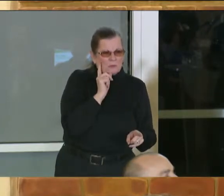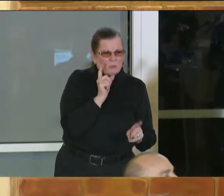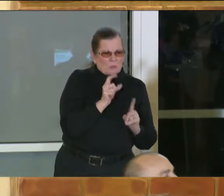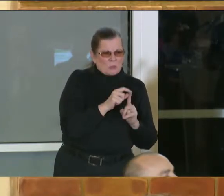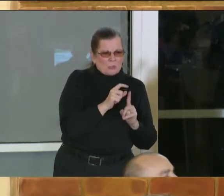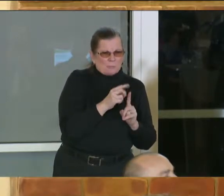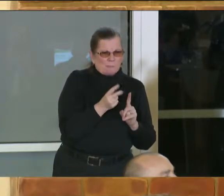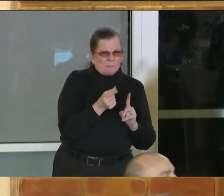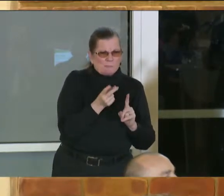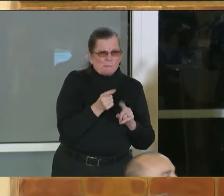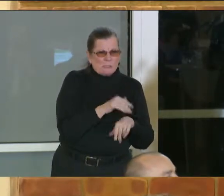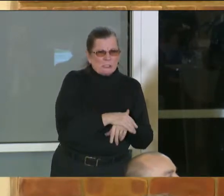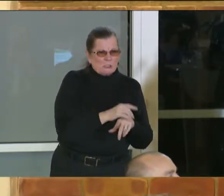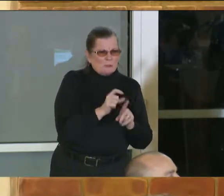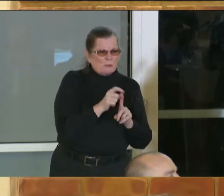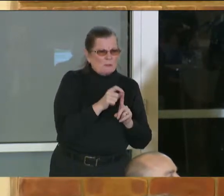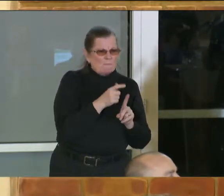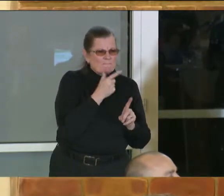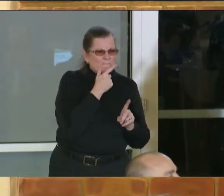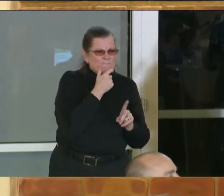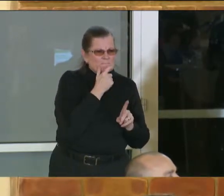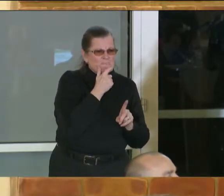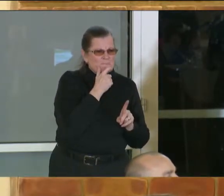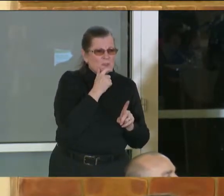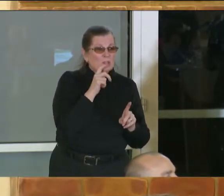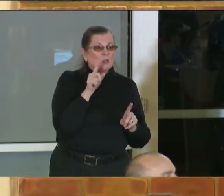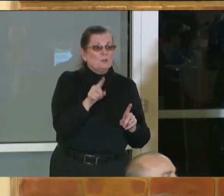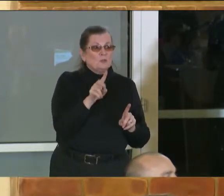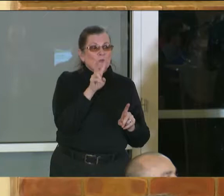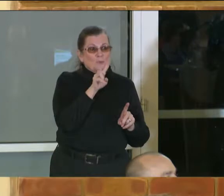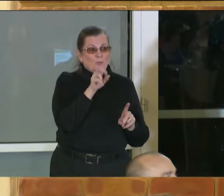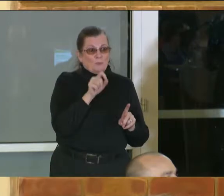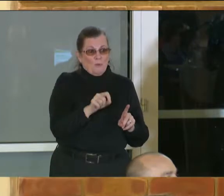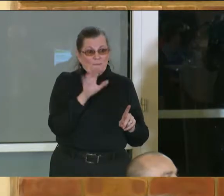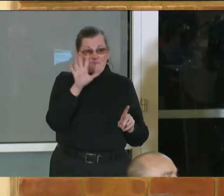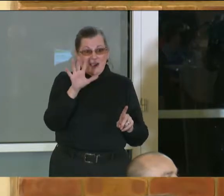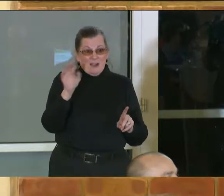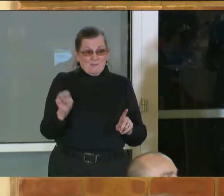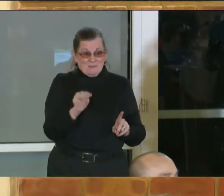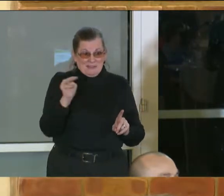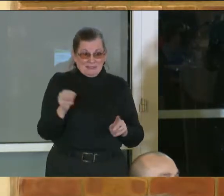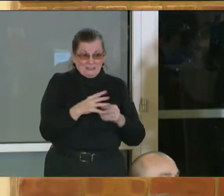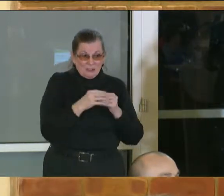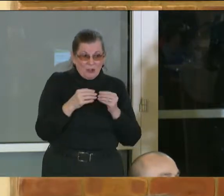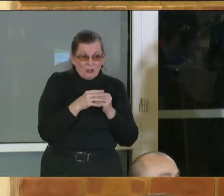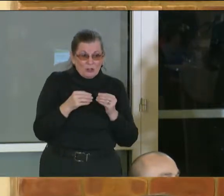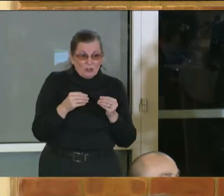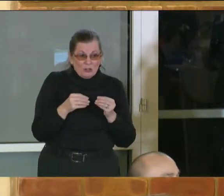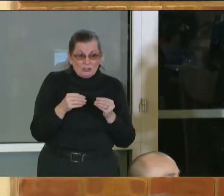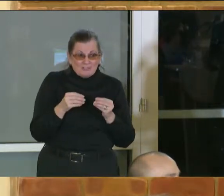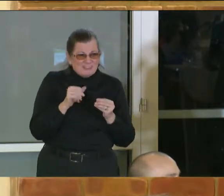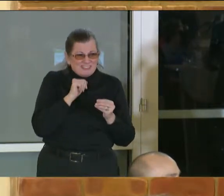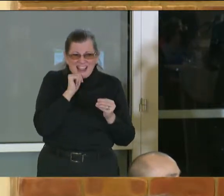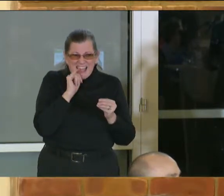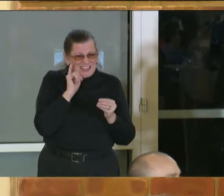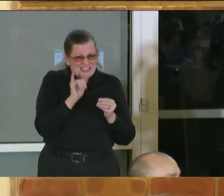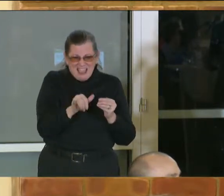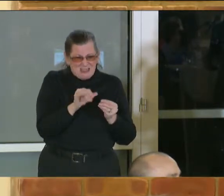let me read, to $2.5 million, which is not a lot compared to